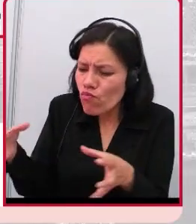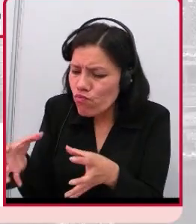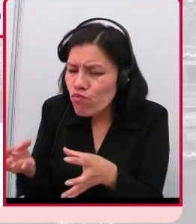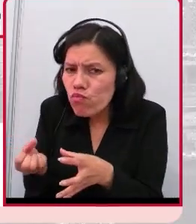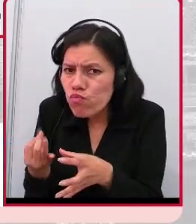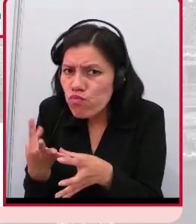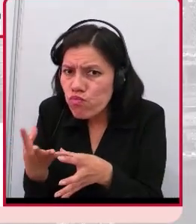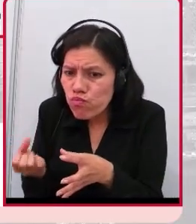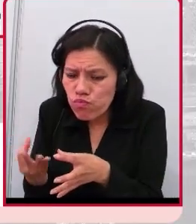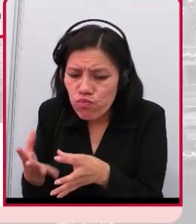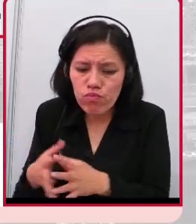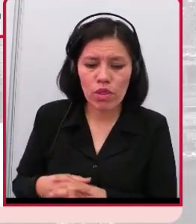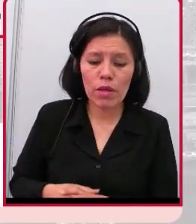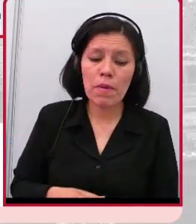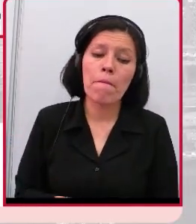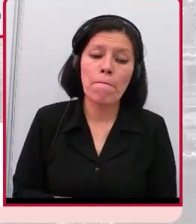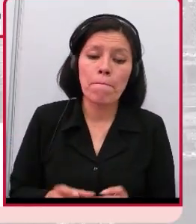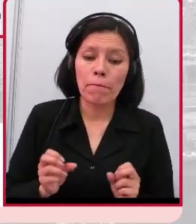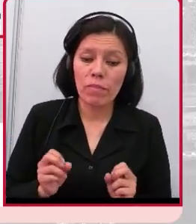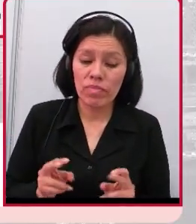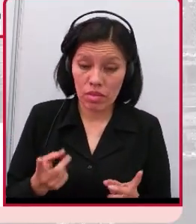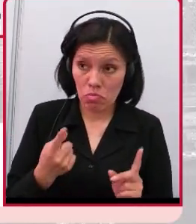quality.